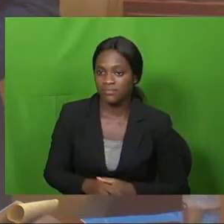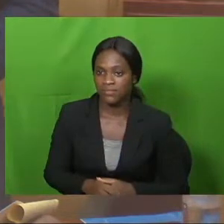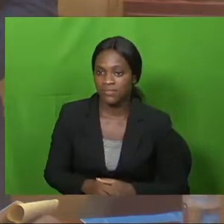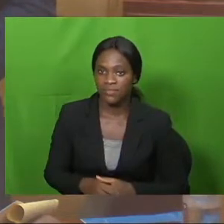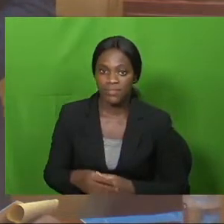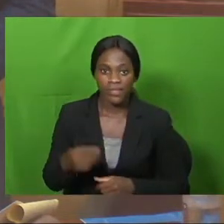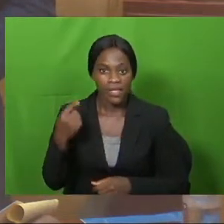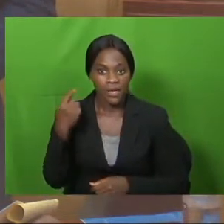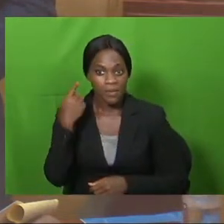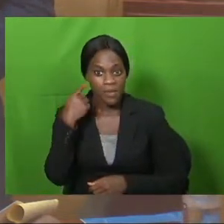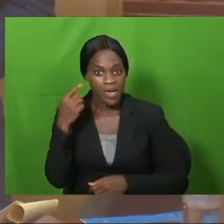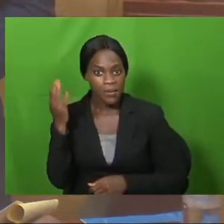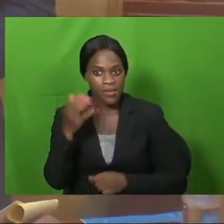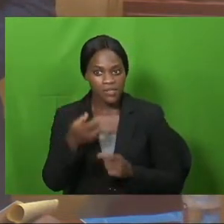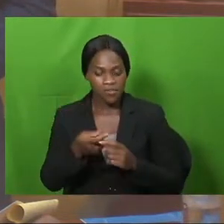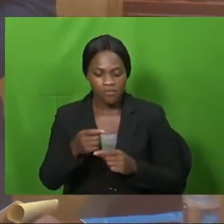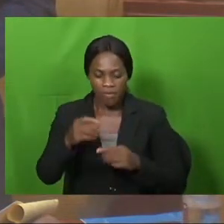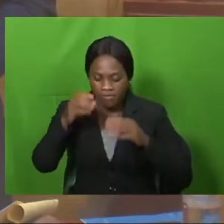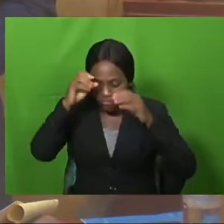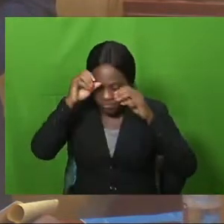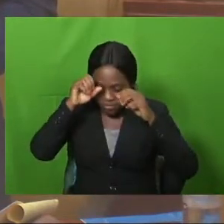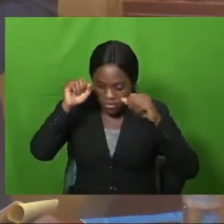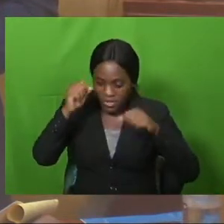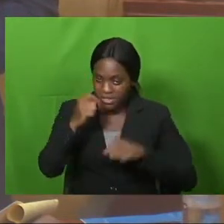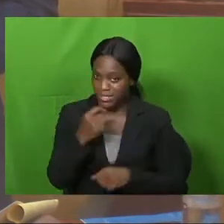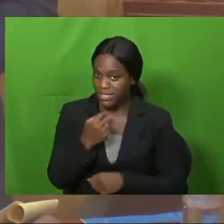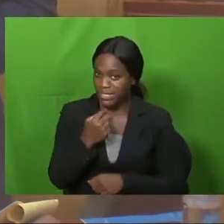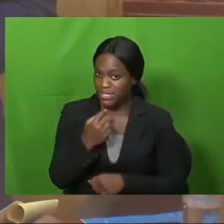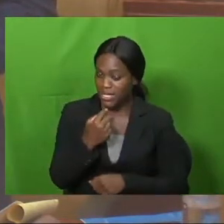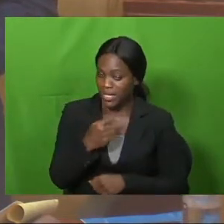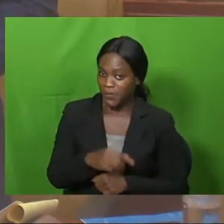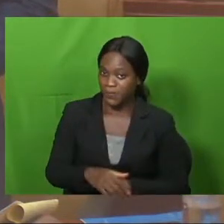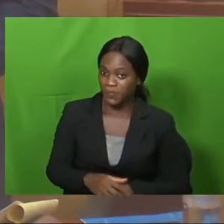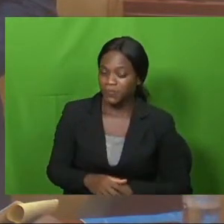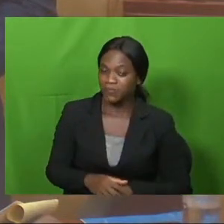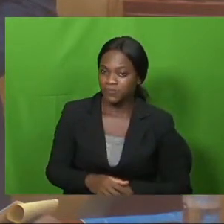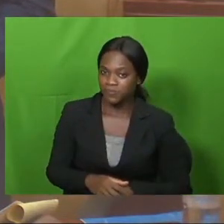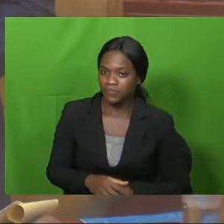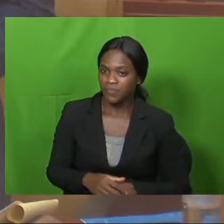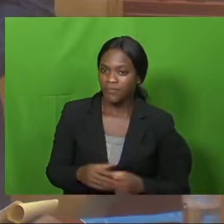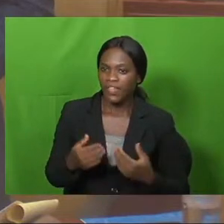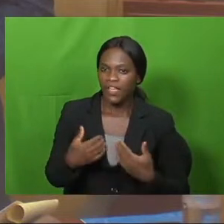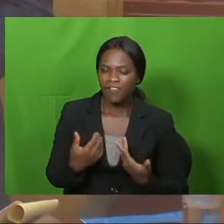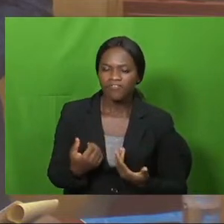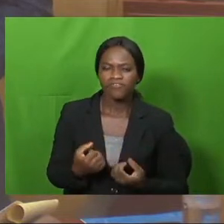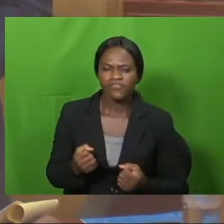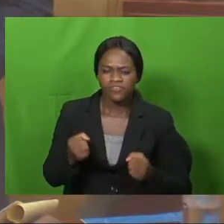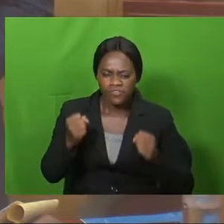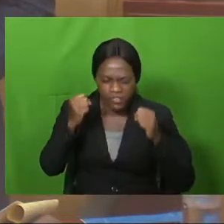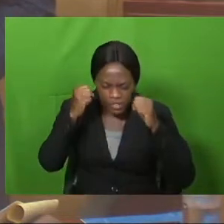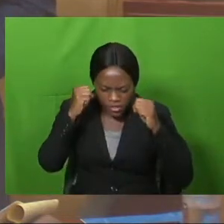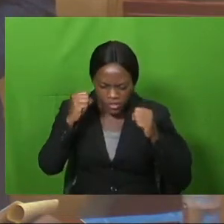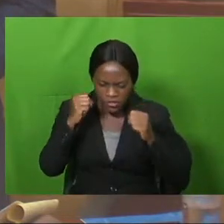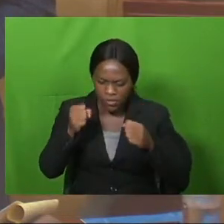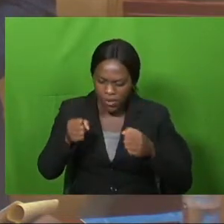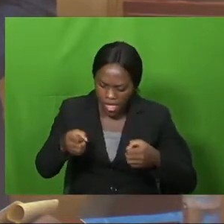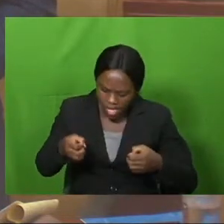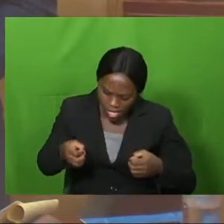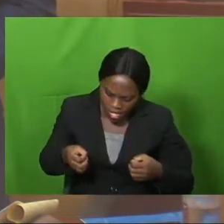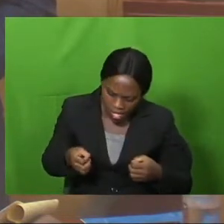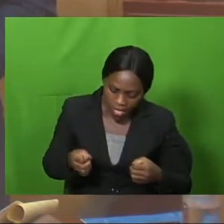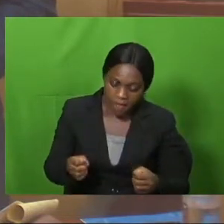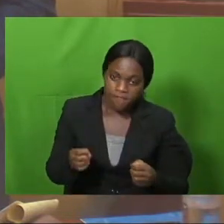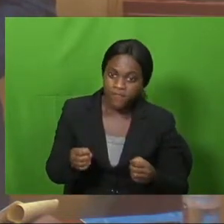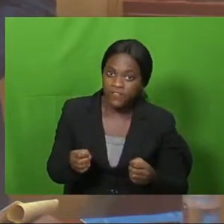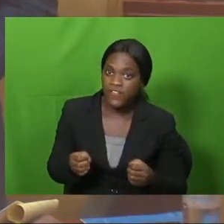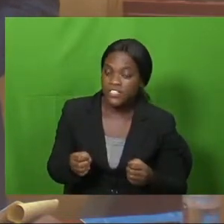prominent statement from the President that there has been serious effort by the Vice President, and it's been nicknamed